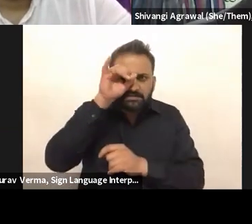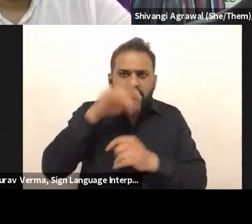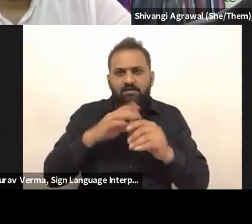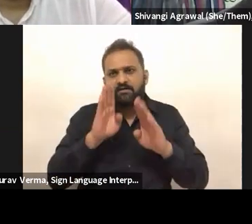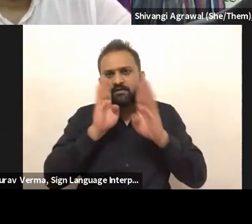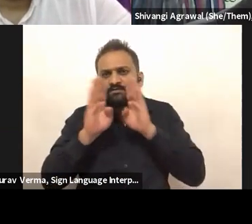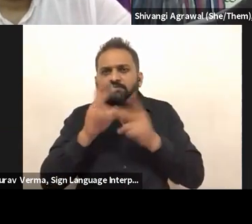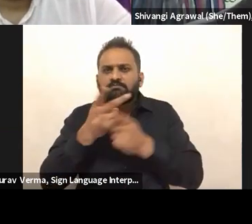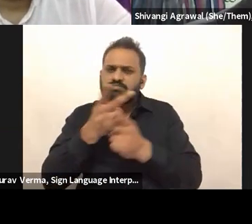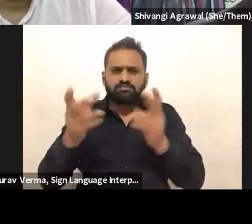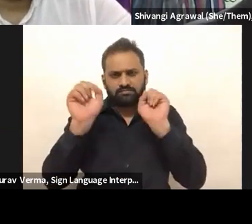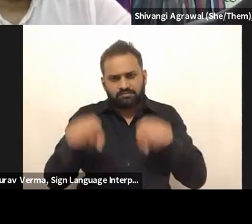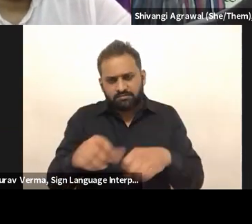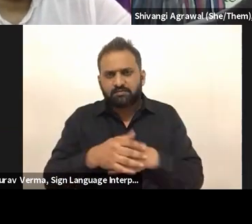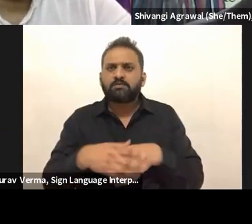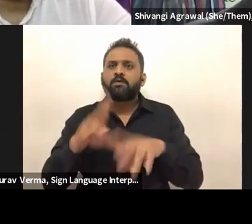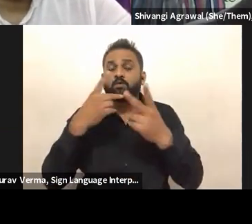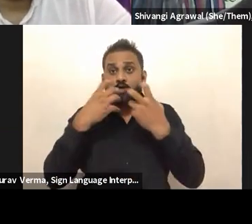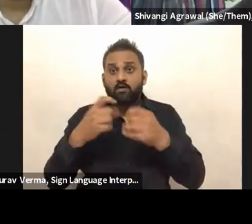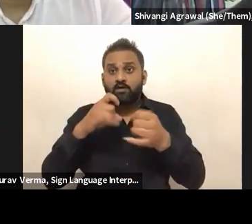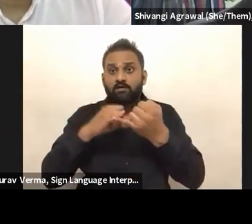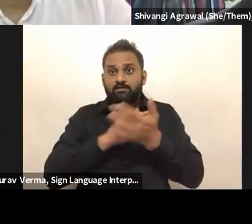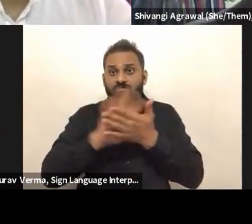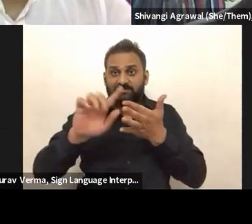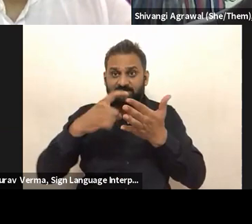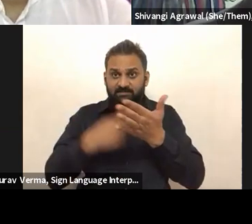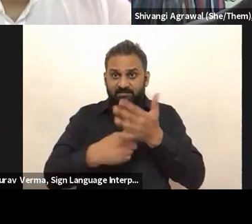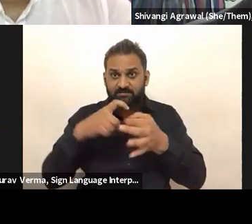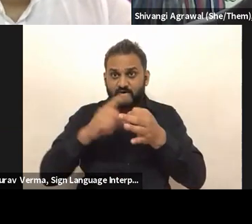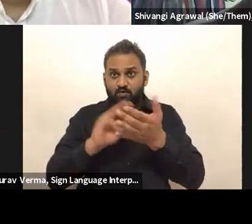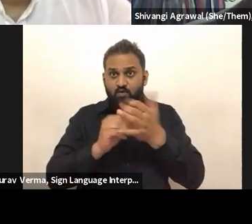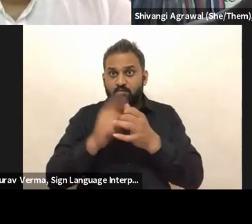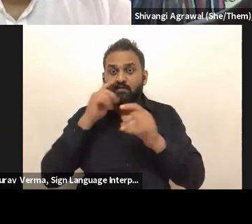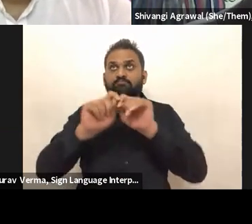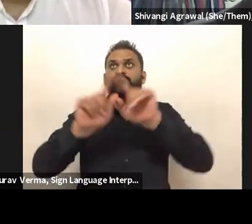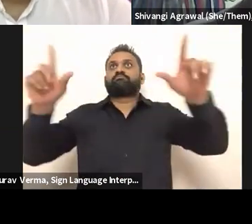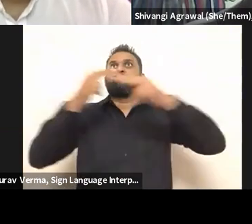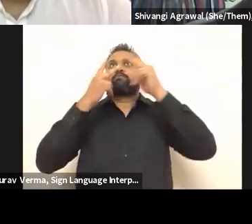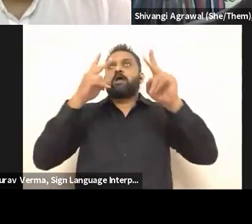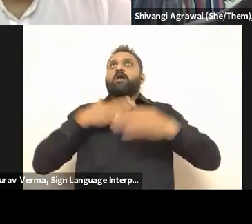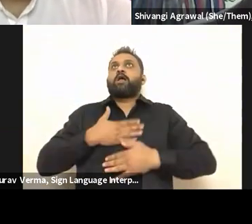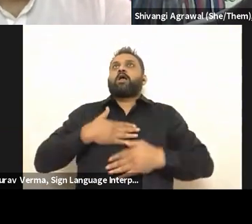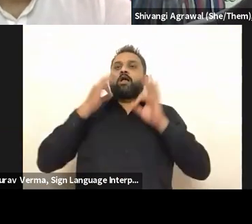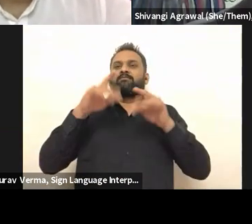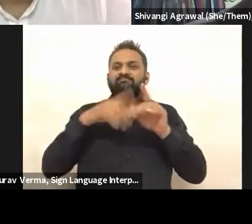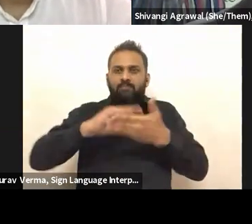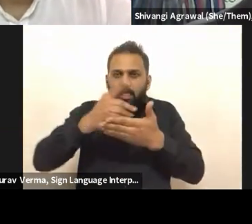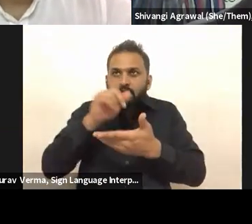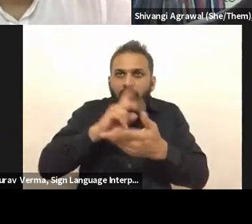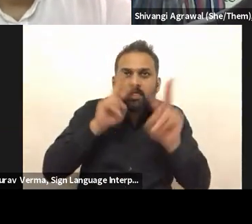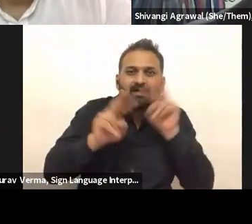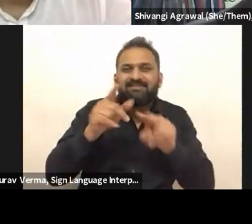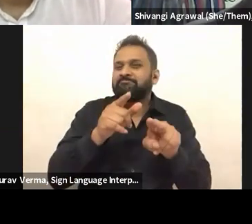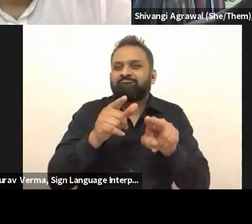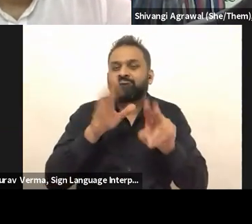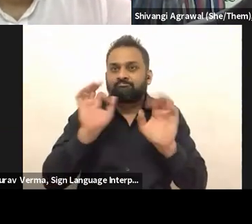e-Korma. We really want you to watch it on the big screen and not on your laptops or your phones. So please bear with us for a little bit more longer, and we promise